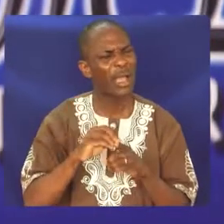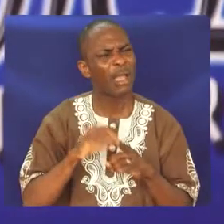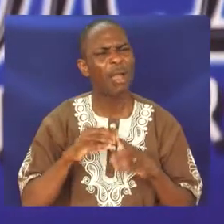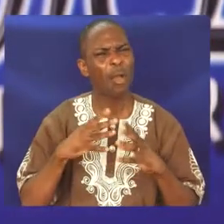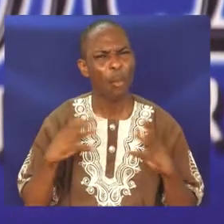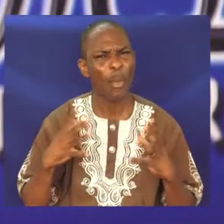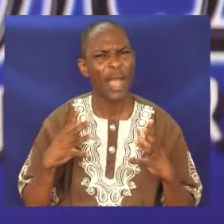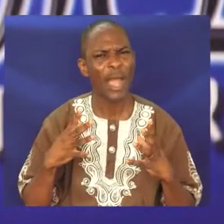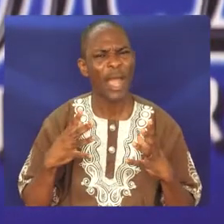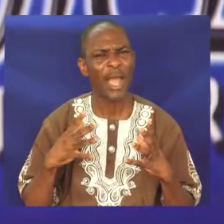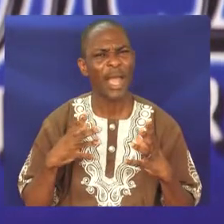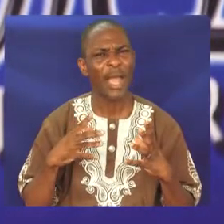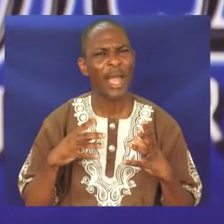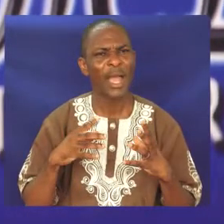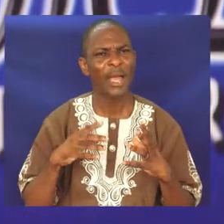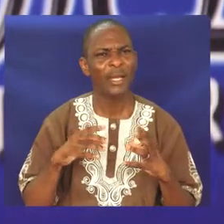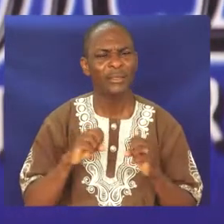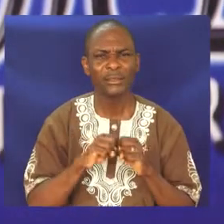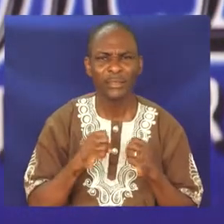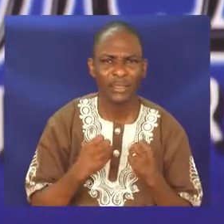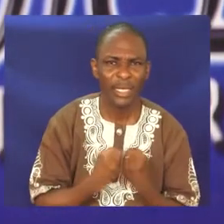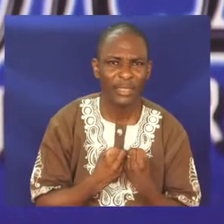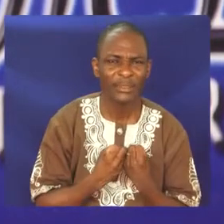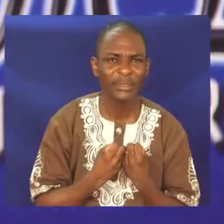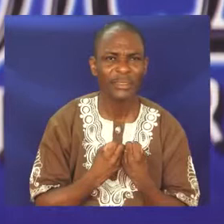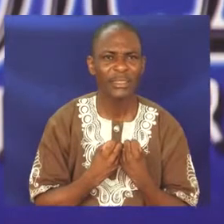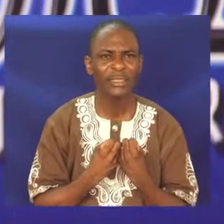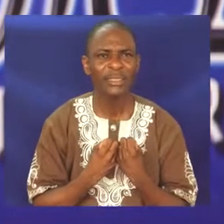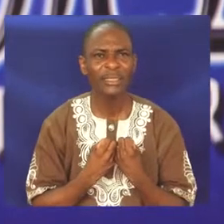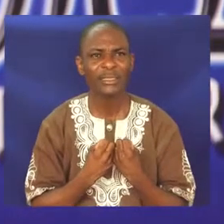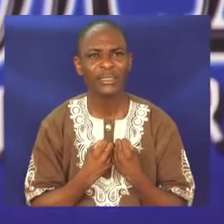society a ya gya tum se se